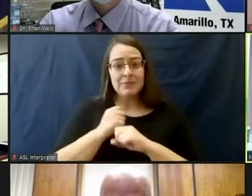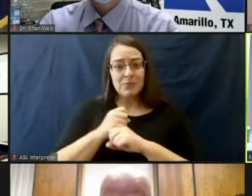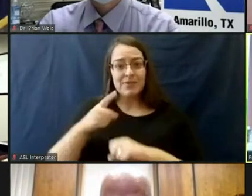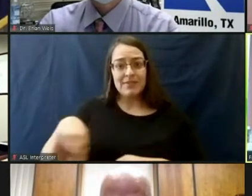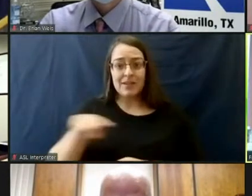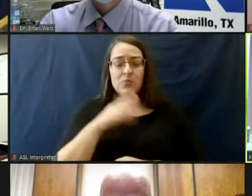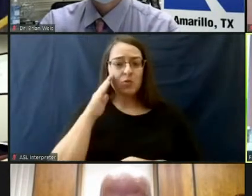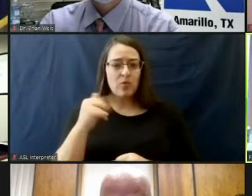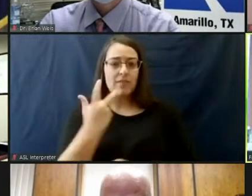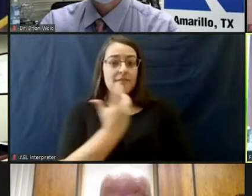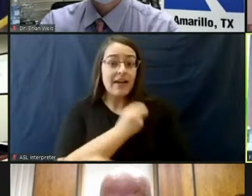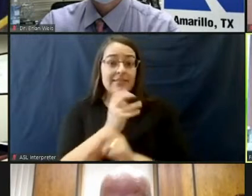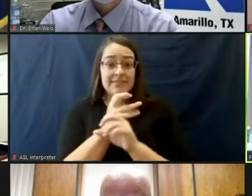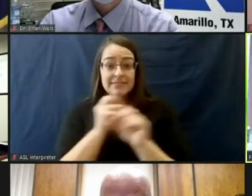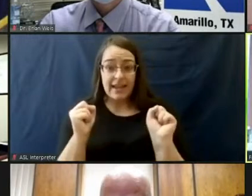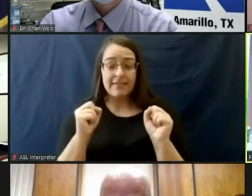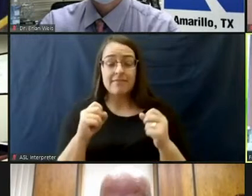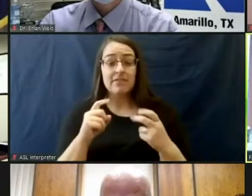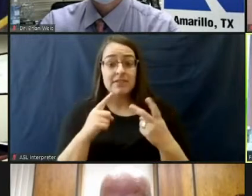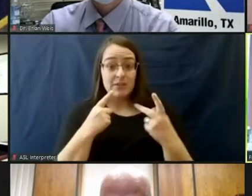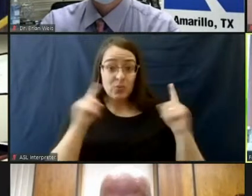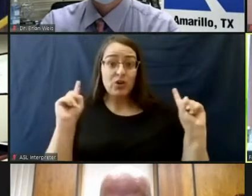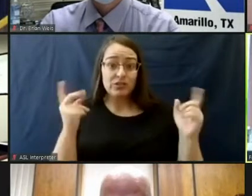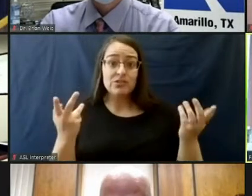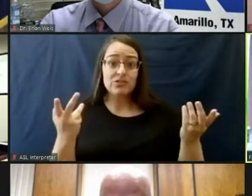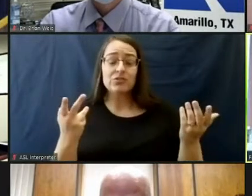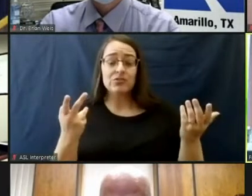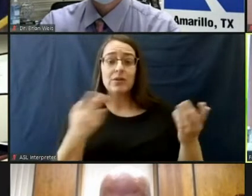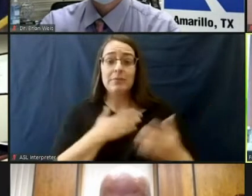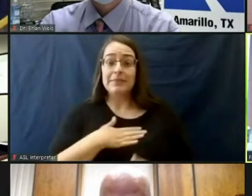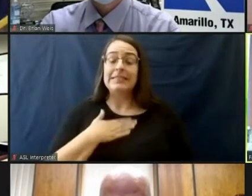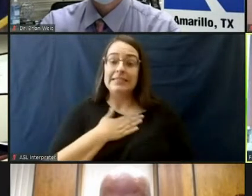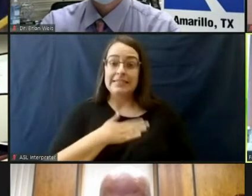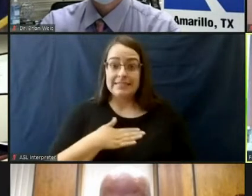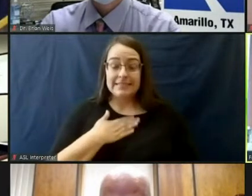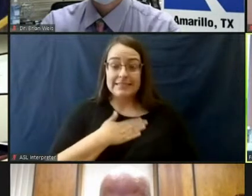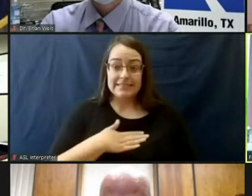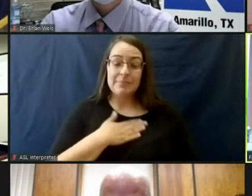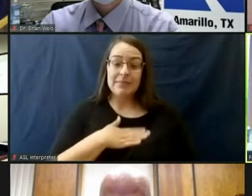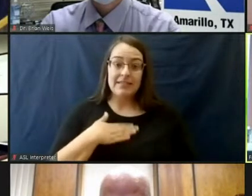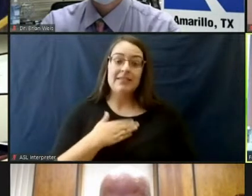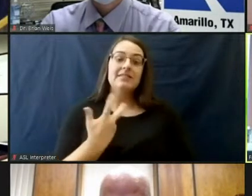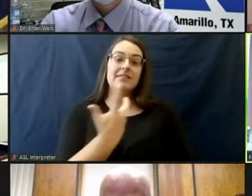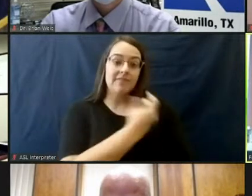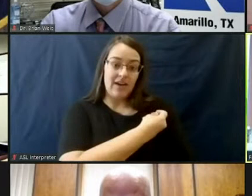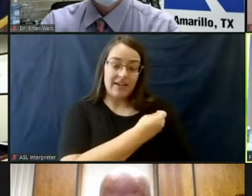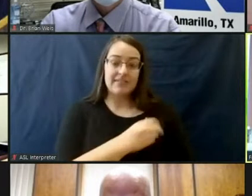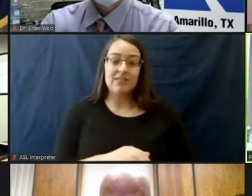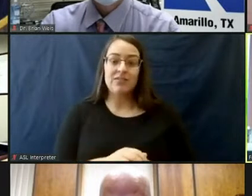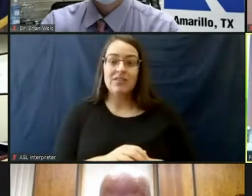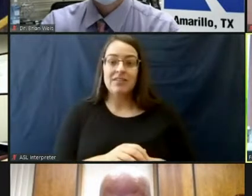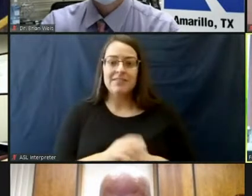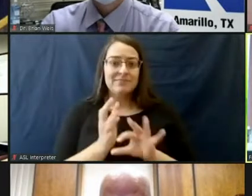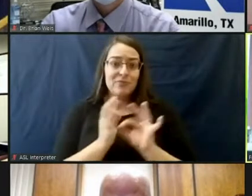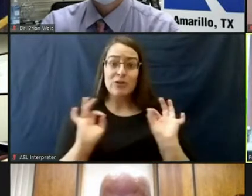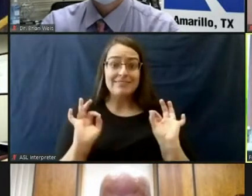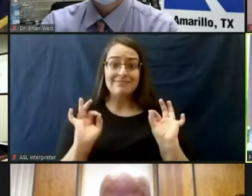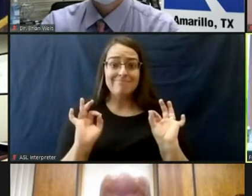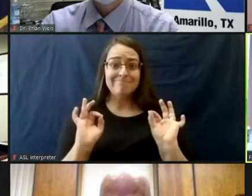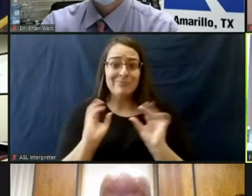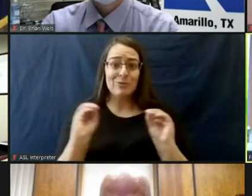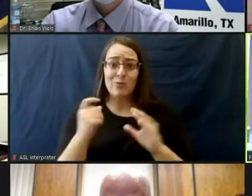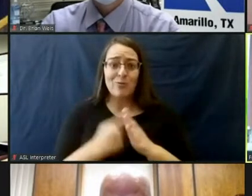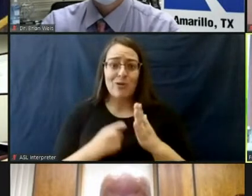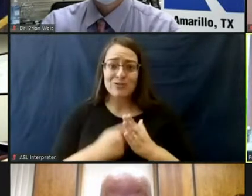safe and effective. So please get vaccinated. It's even free. I